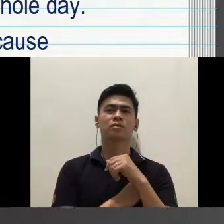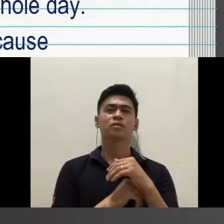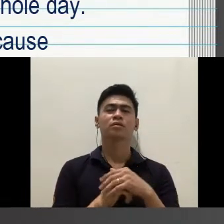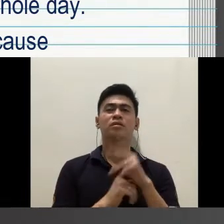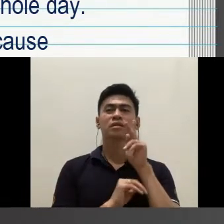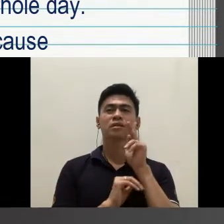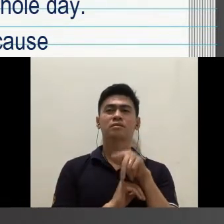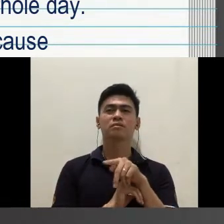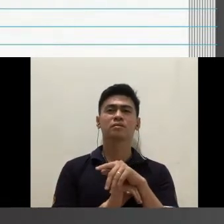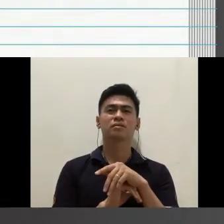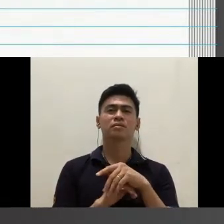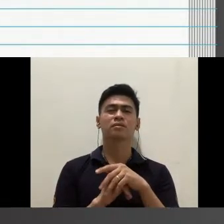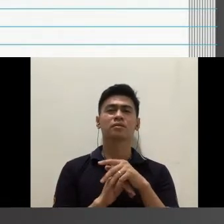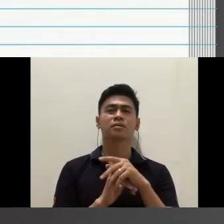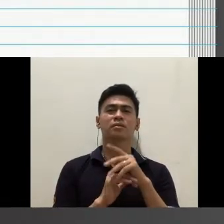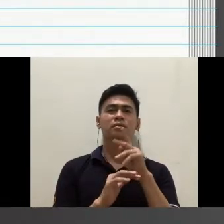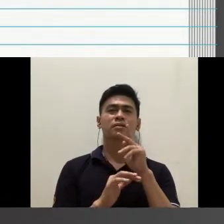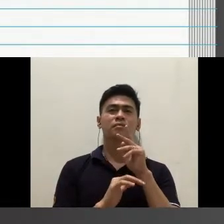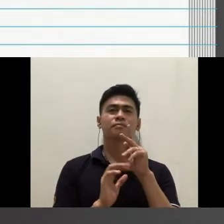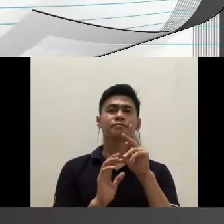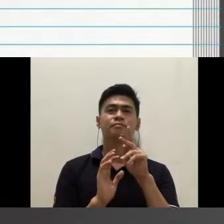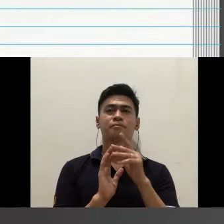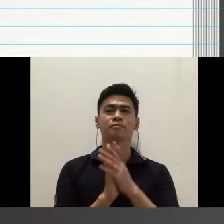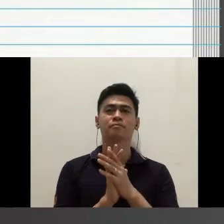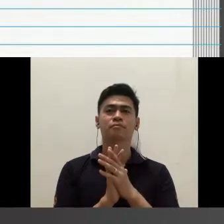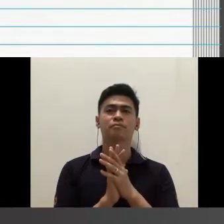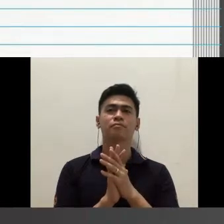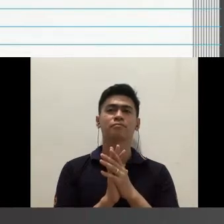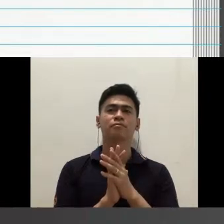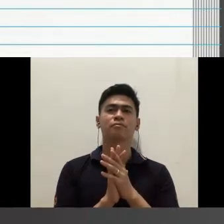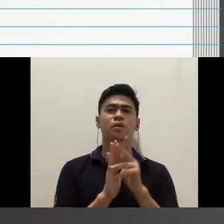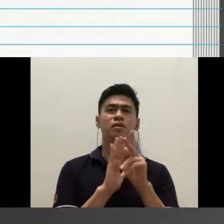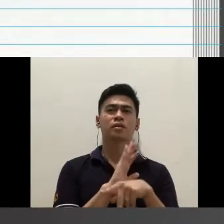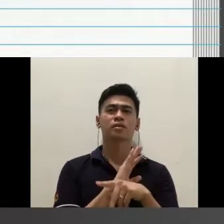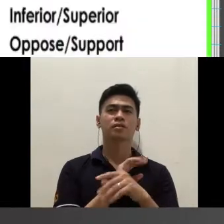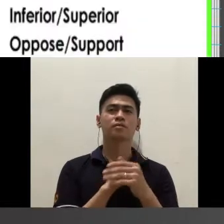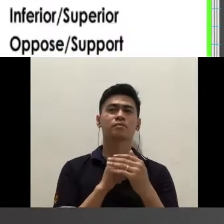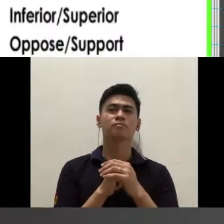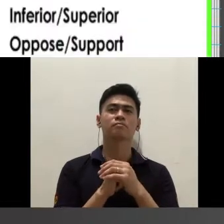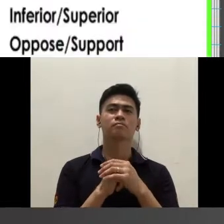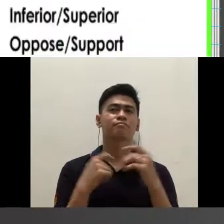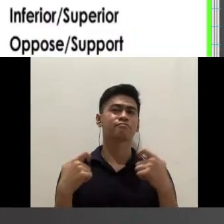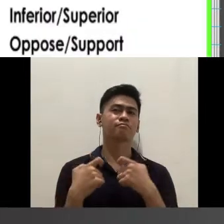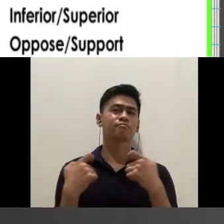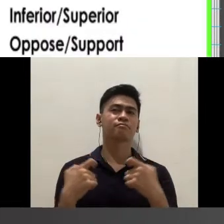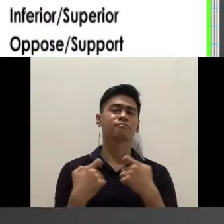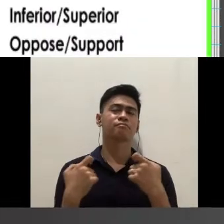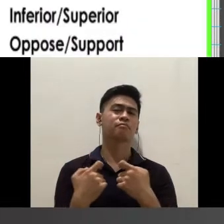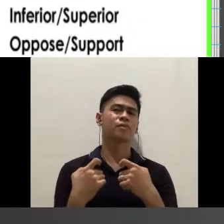that it's a personal point of view through the help of these signals.